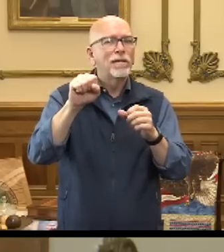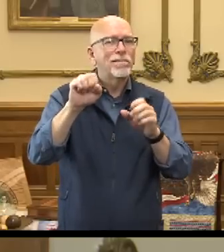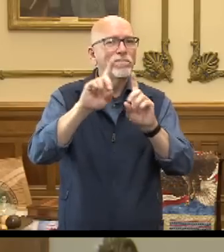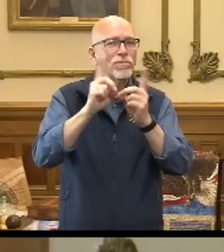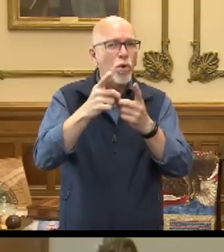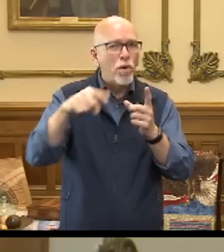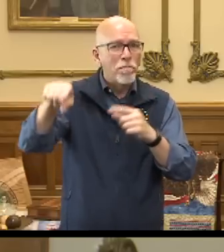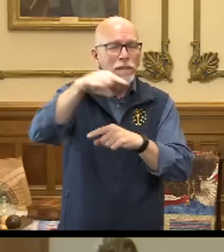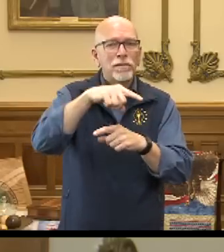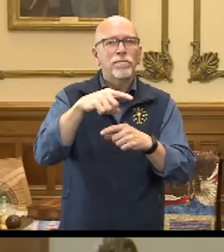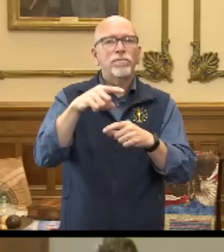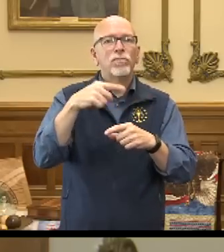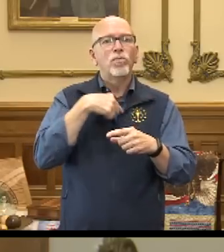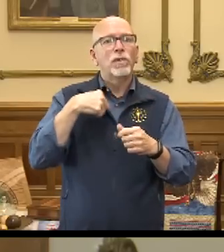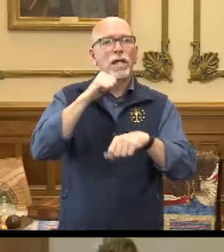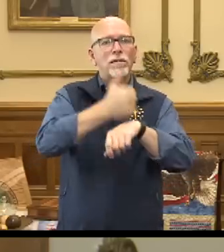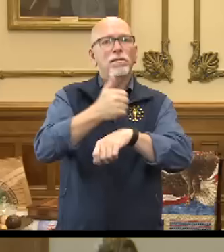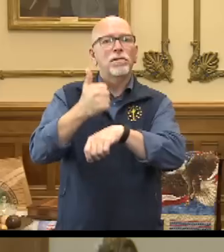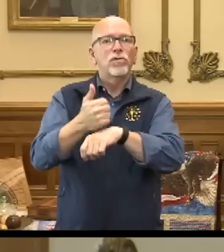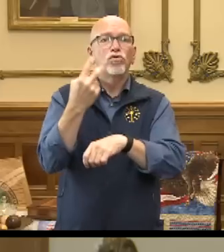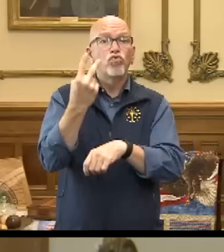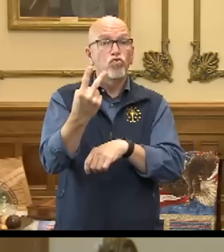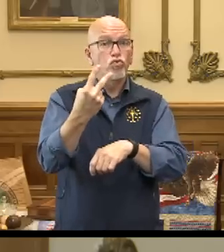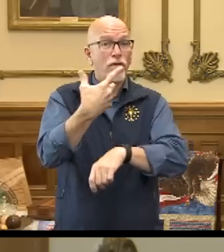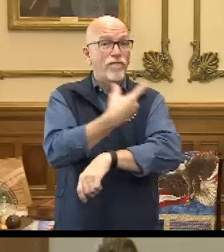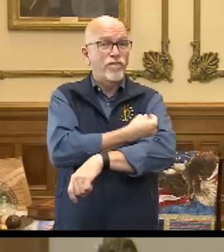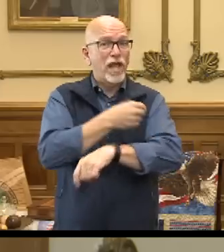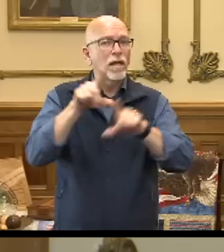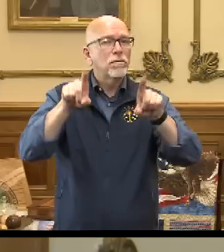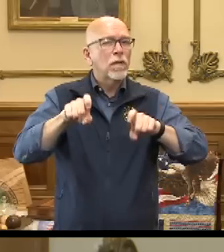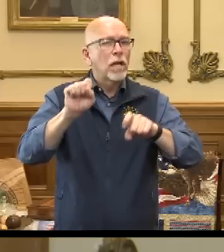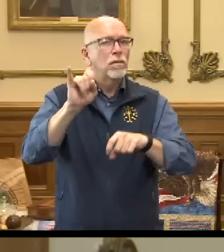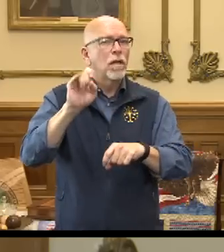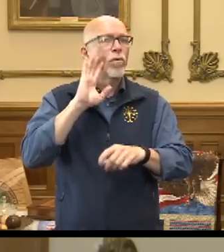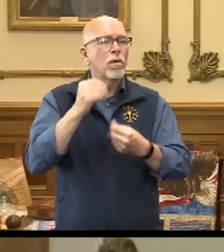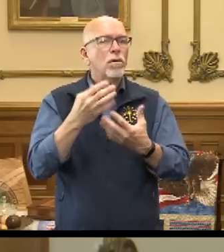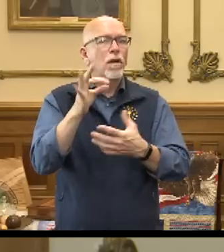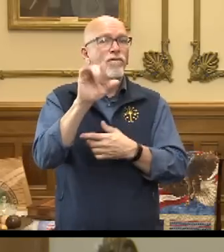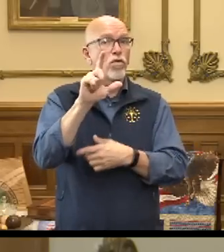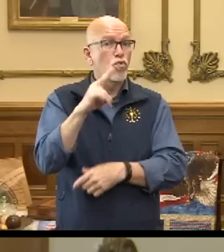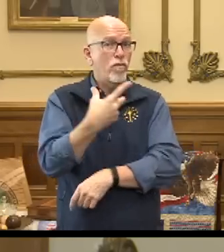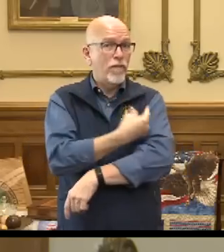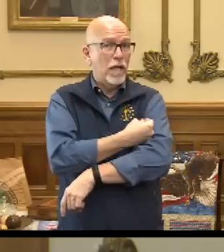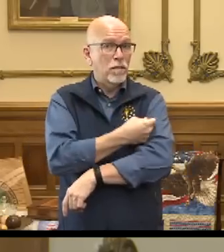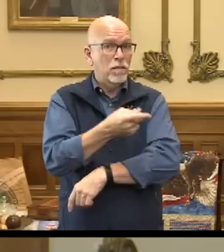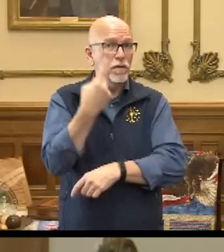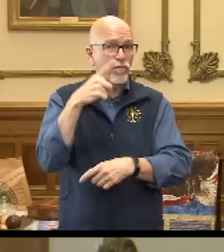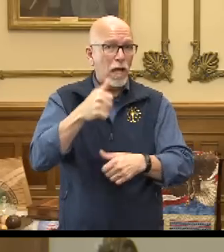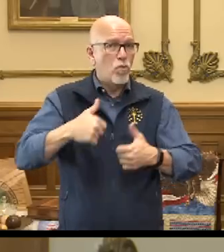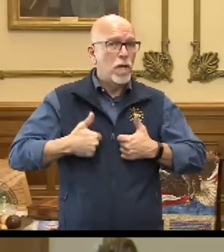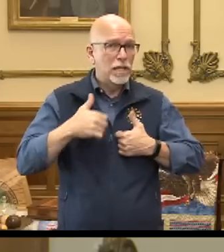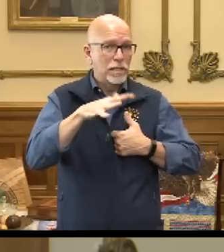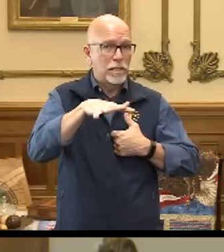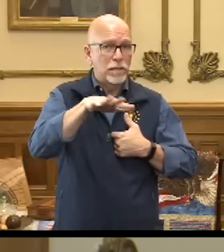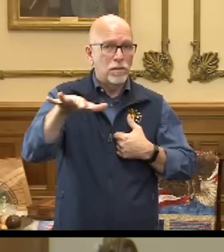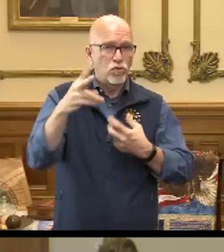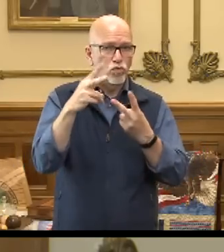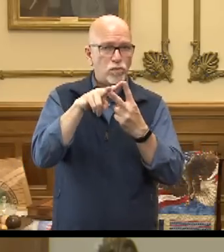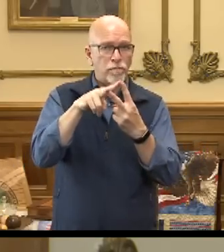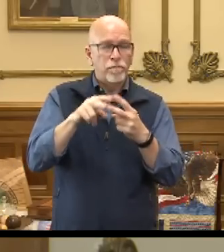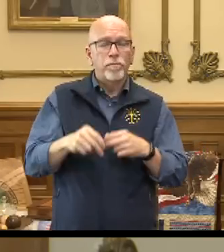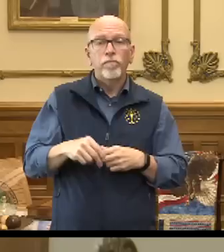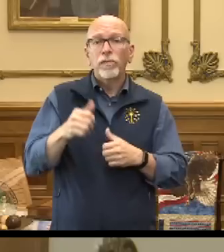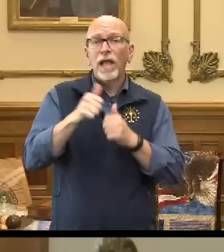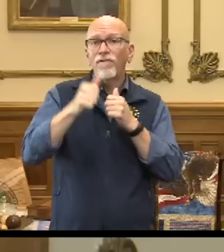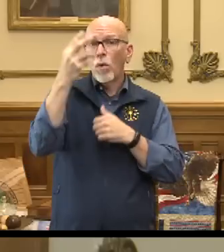to stand up 2 vaccination pilot sites that will be administering seasonal flu vaccine to residents. During each